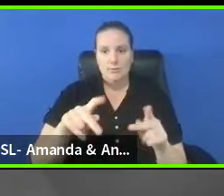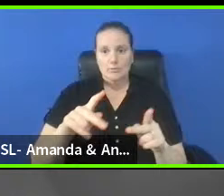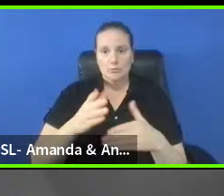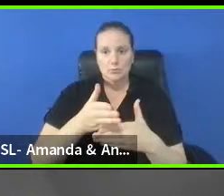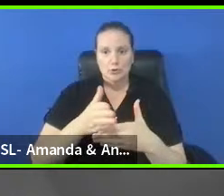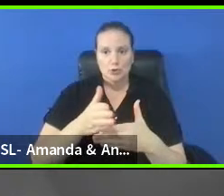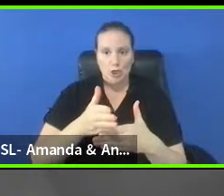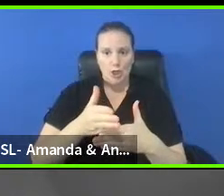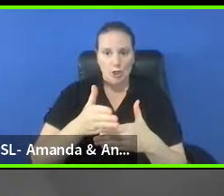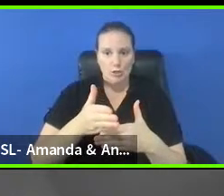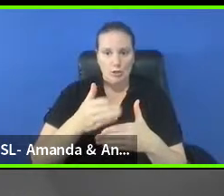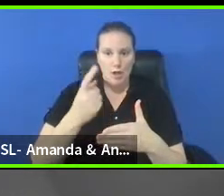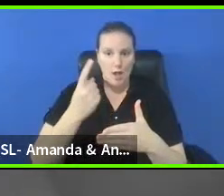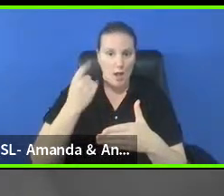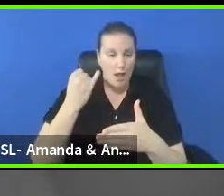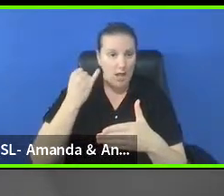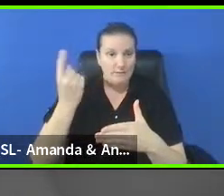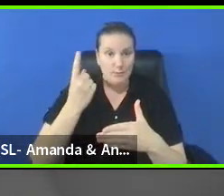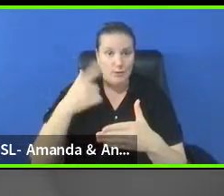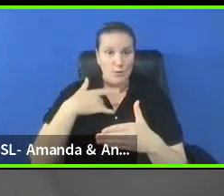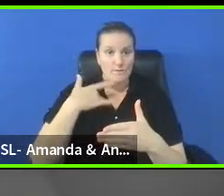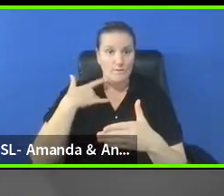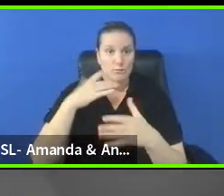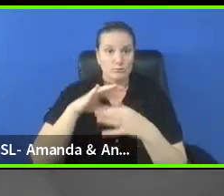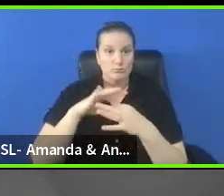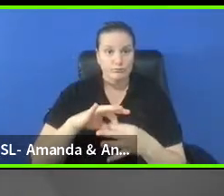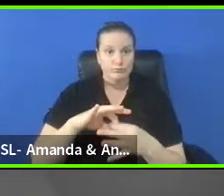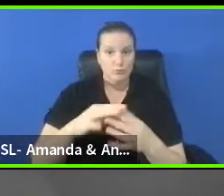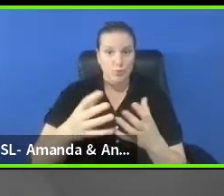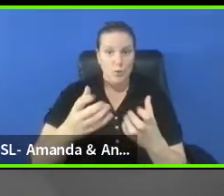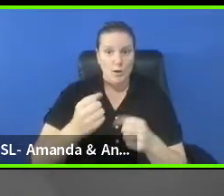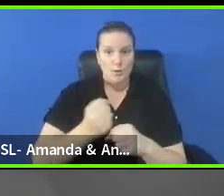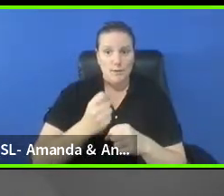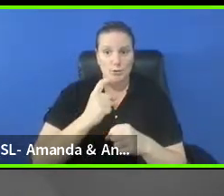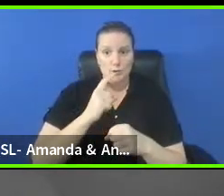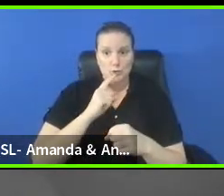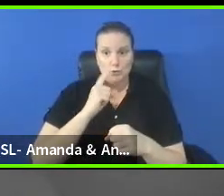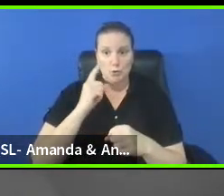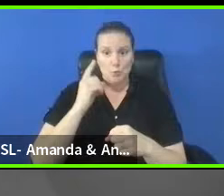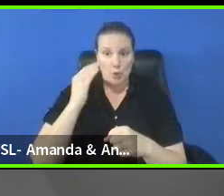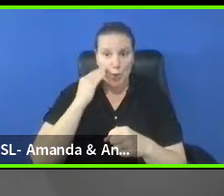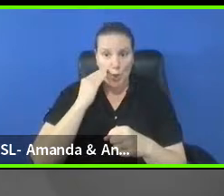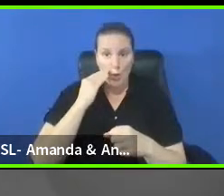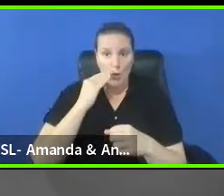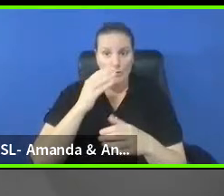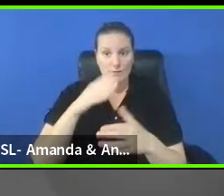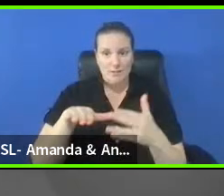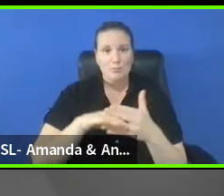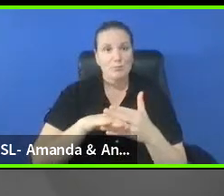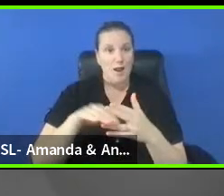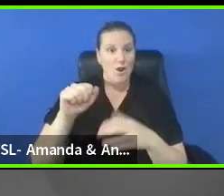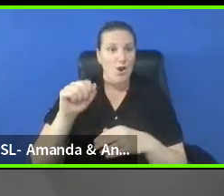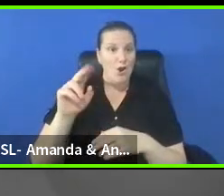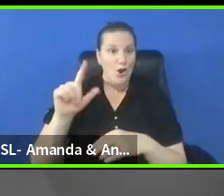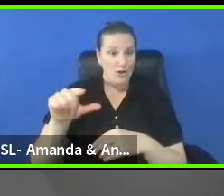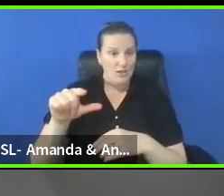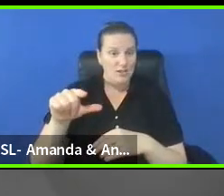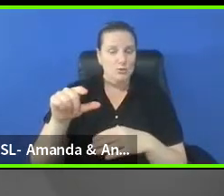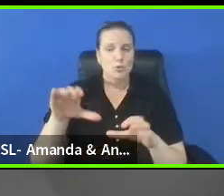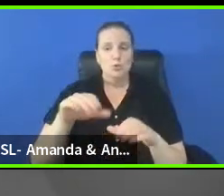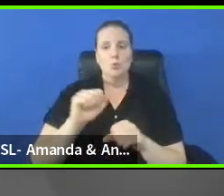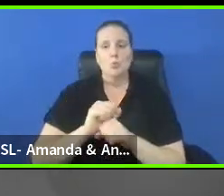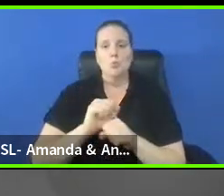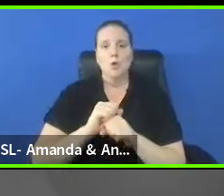that you feel compelled to want to make sure that we know as we're going to take a break in August. So we'll be doing some